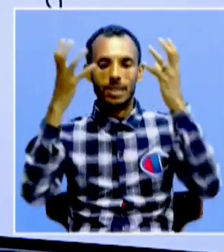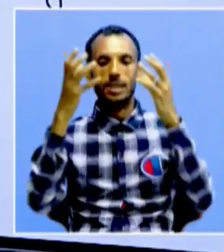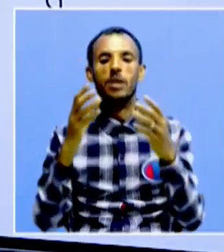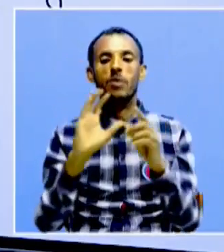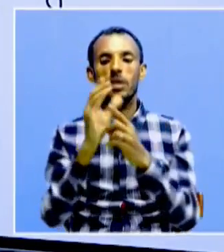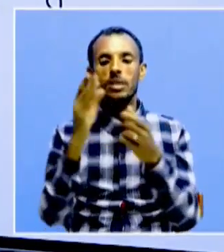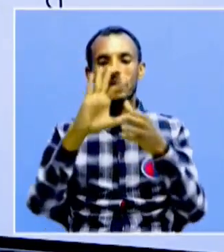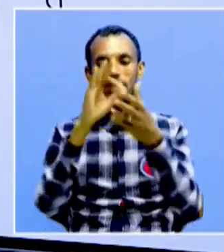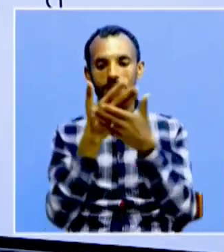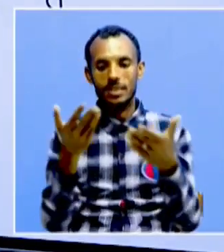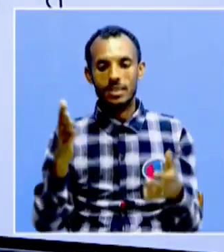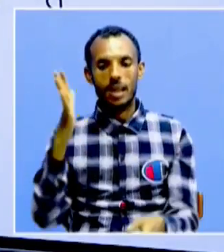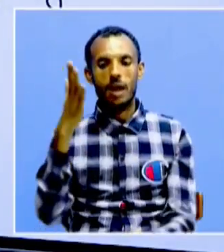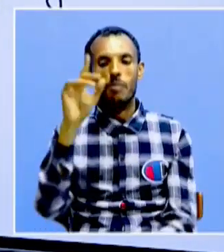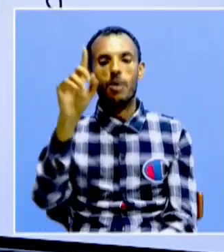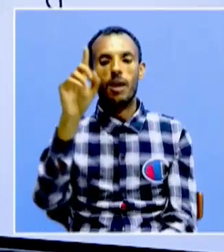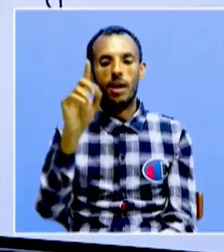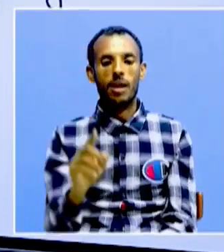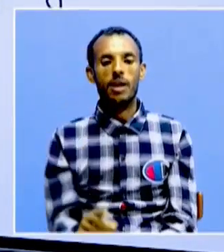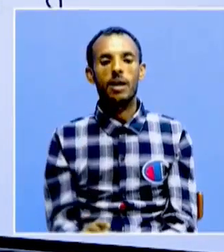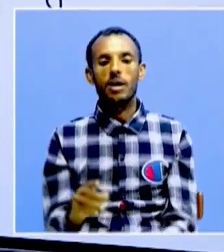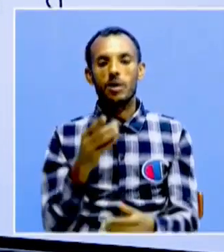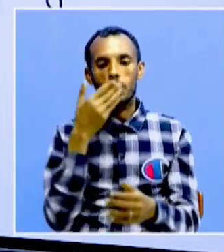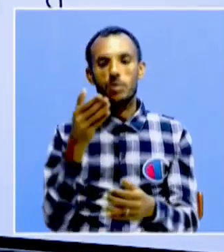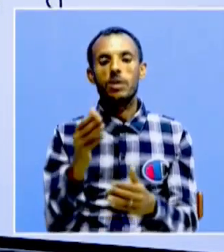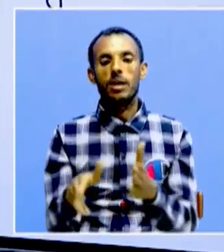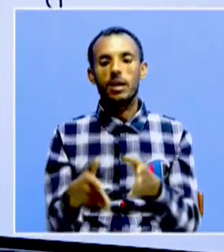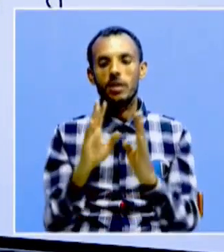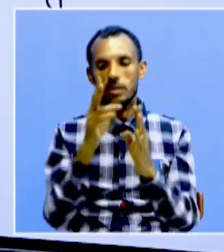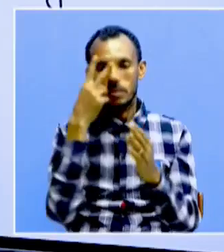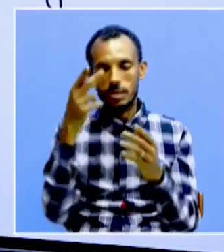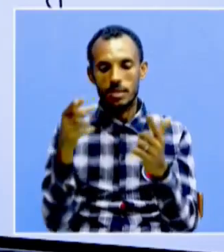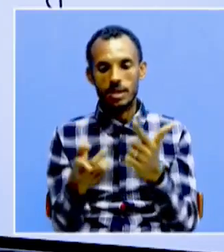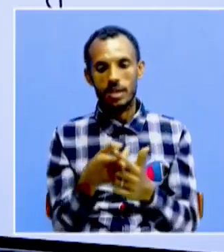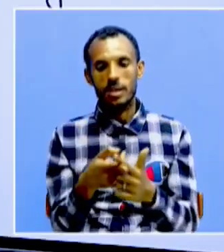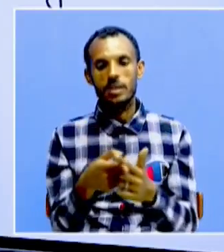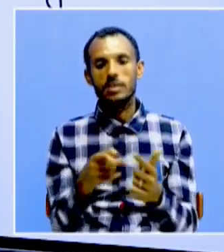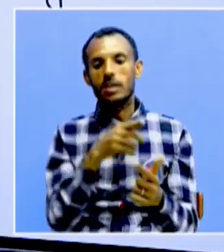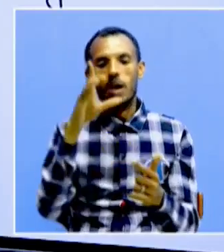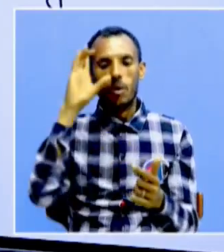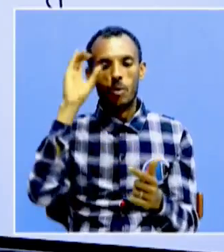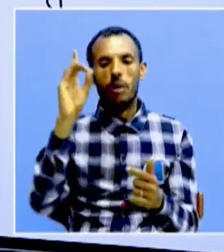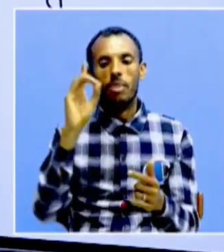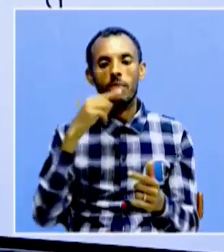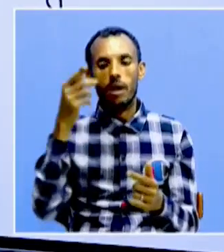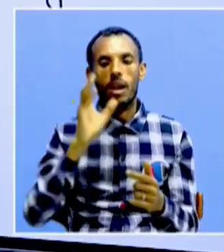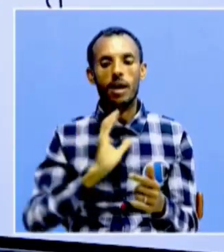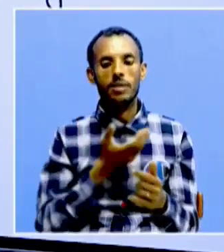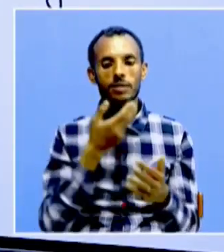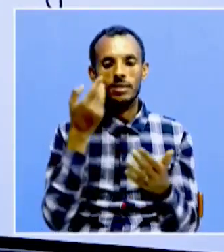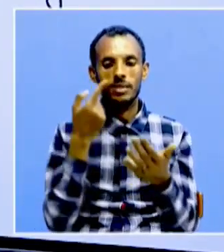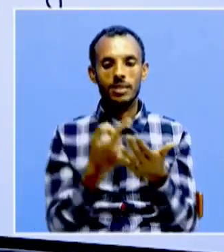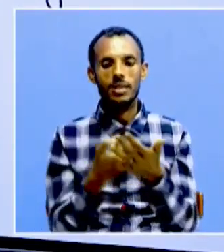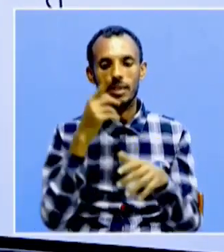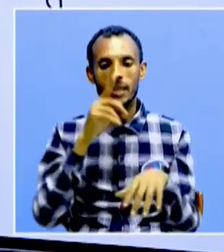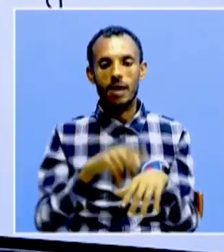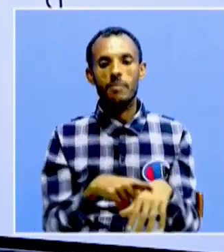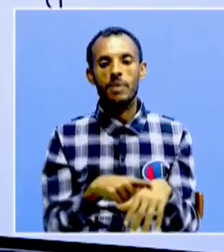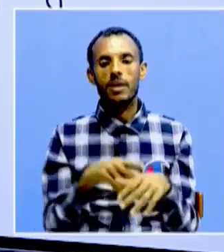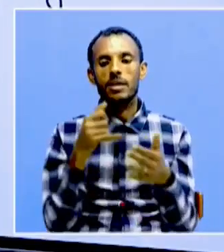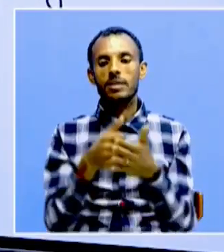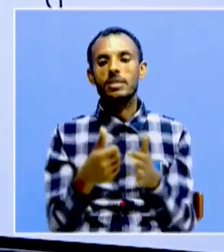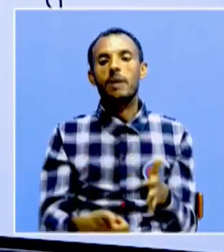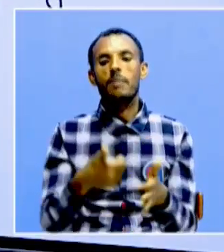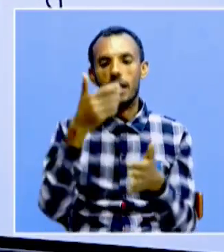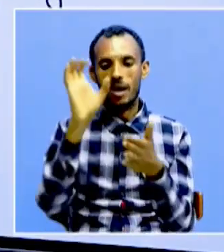sentence type 1. Good. Let's see the second one. They would tell us. This time, it is the main